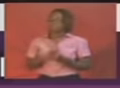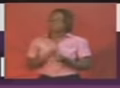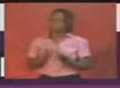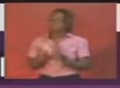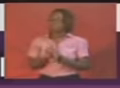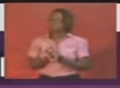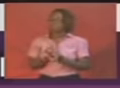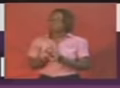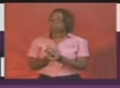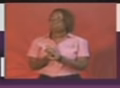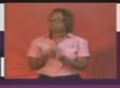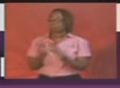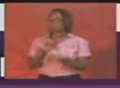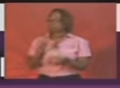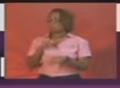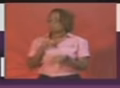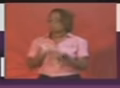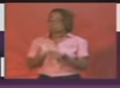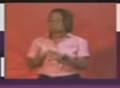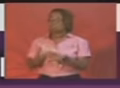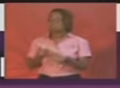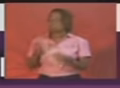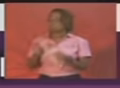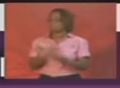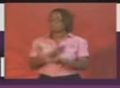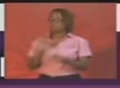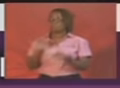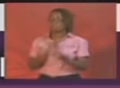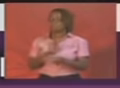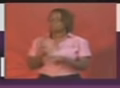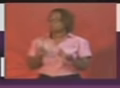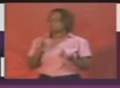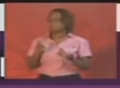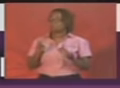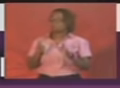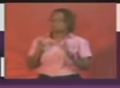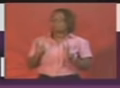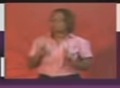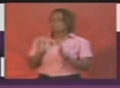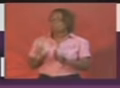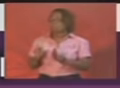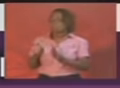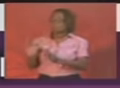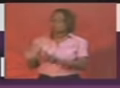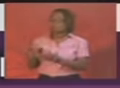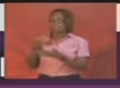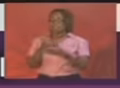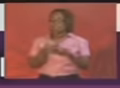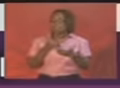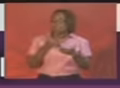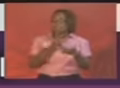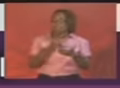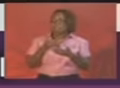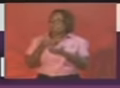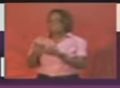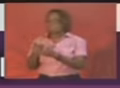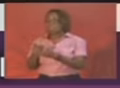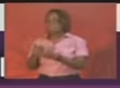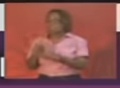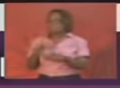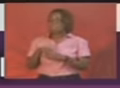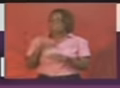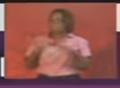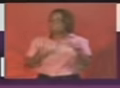maxis. Some taxis are doing it. And some relaxation too in some of the retail stores in terms of how many people they let in.